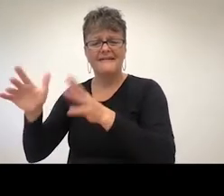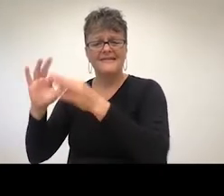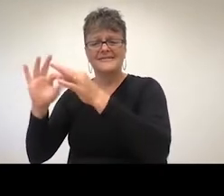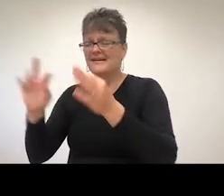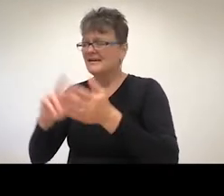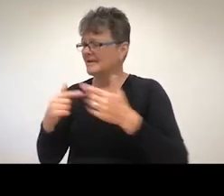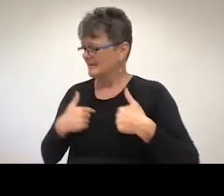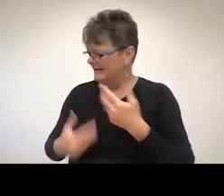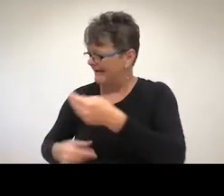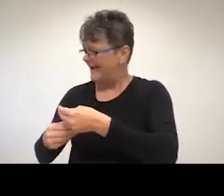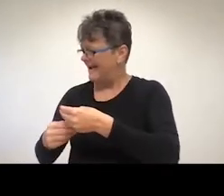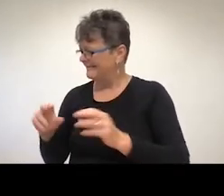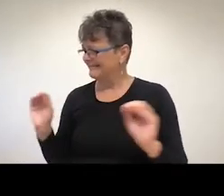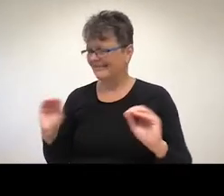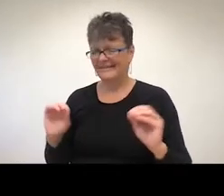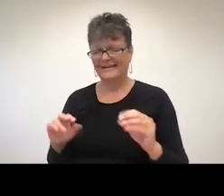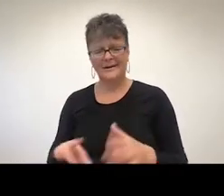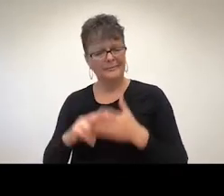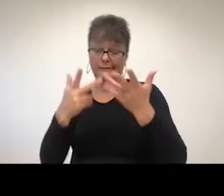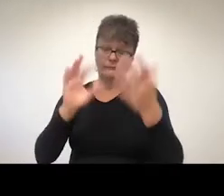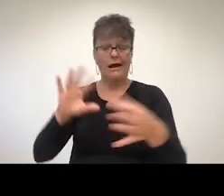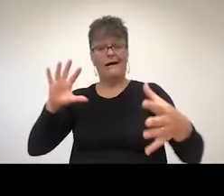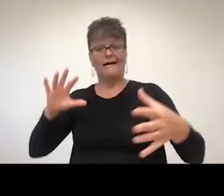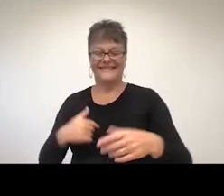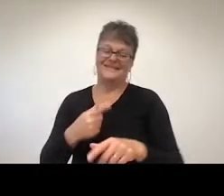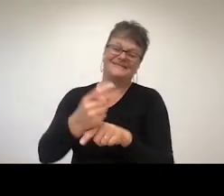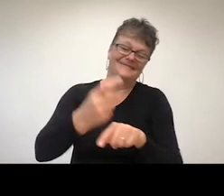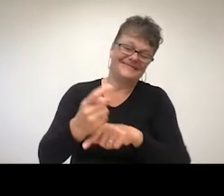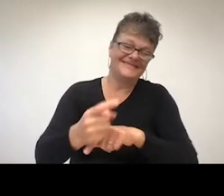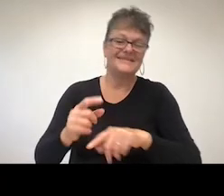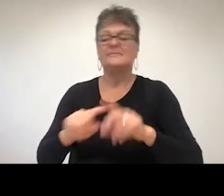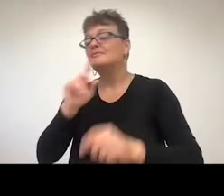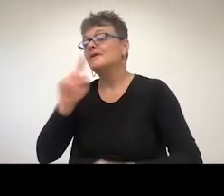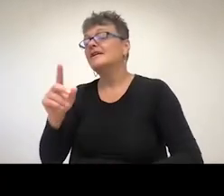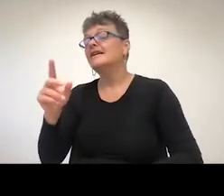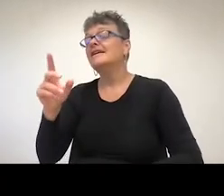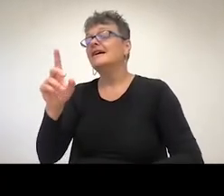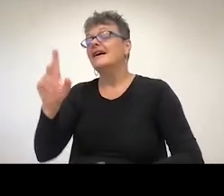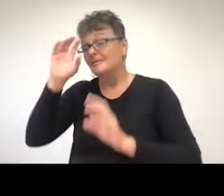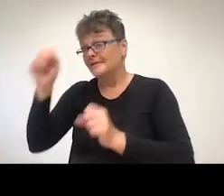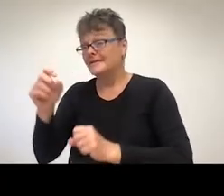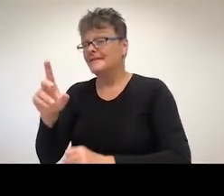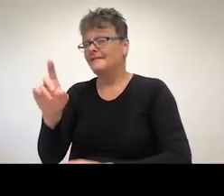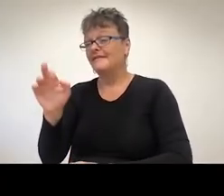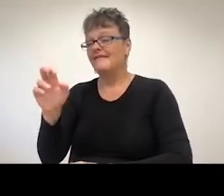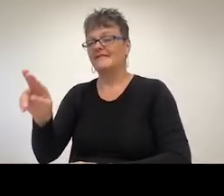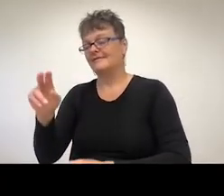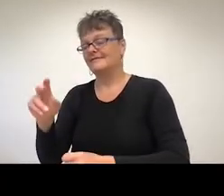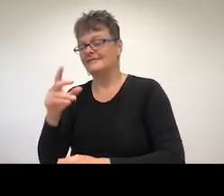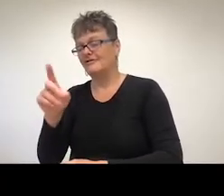done. Just kidding. Really, truly, I appreciated your remarks, Dr. Fearon. Thank you for setting the tone. It's very clear to me